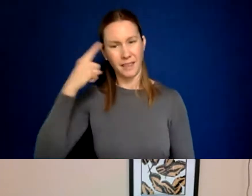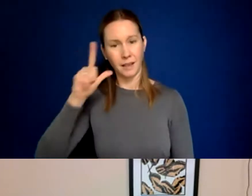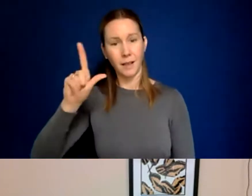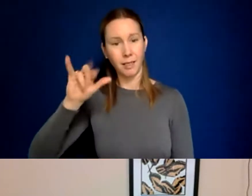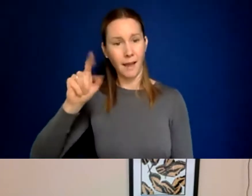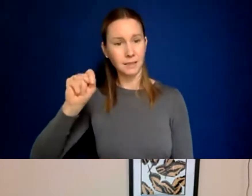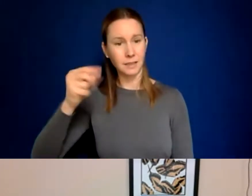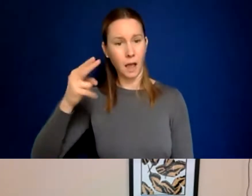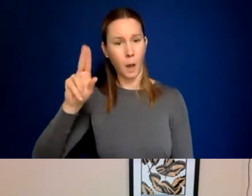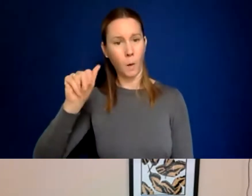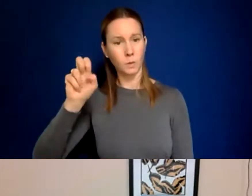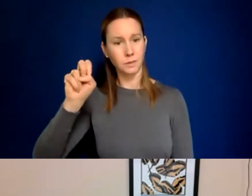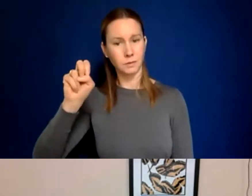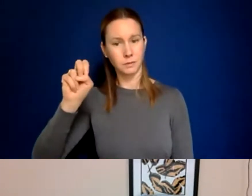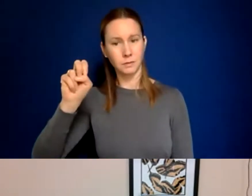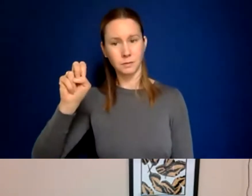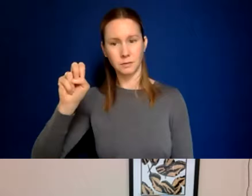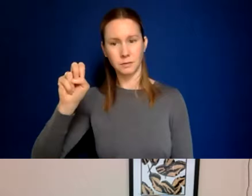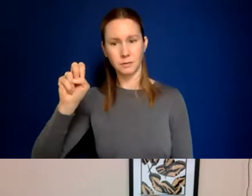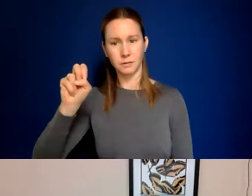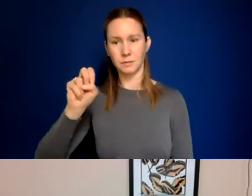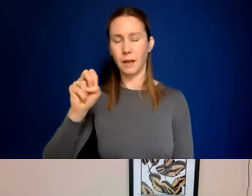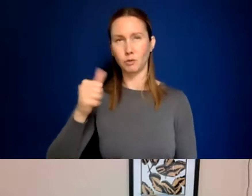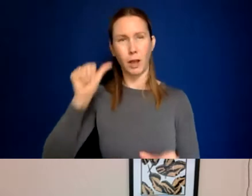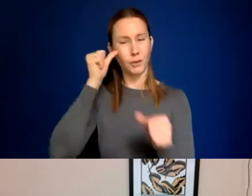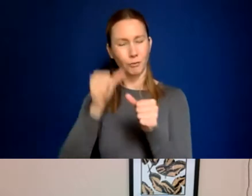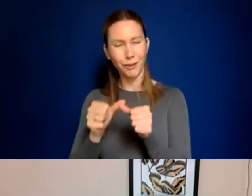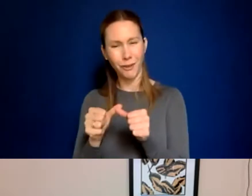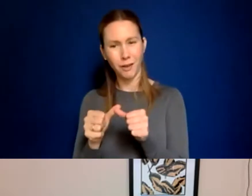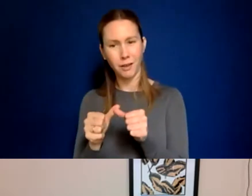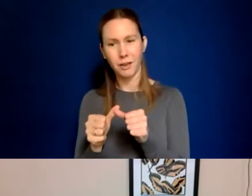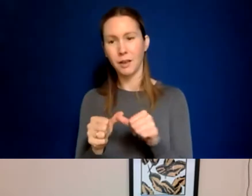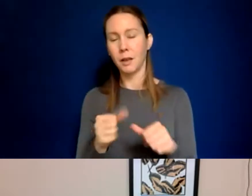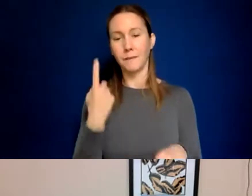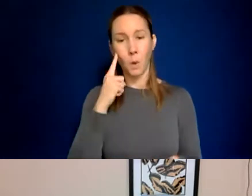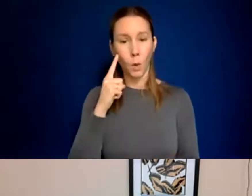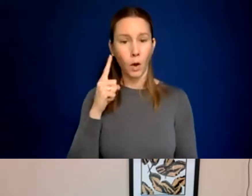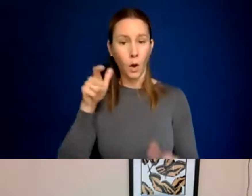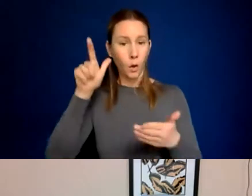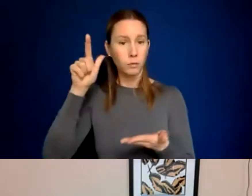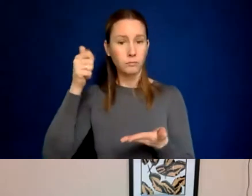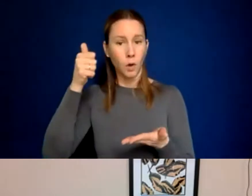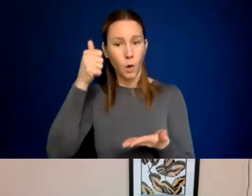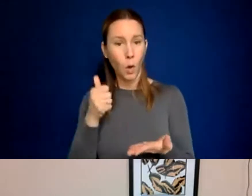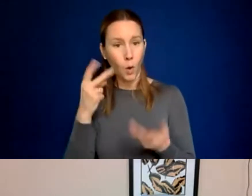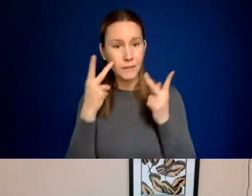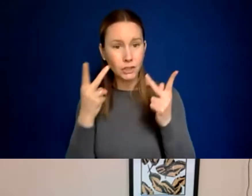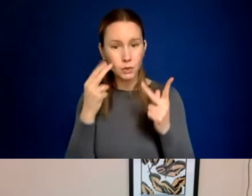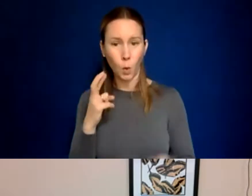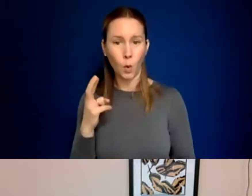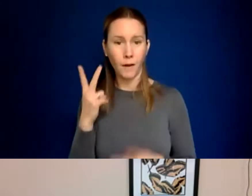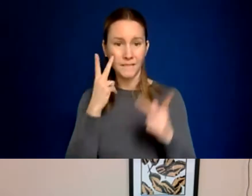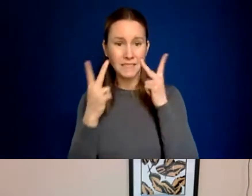Lighthouse. I can try and contact, but there's for low vision or visual impairment, there are a lot of resources out